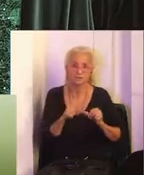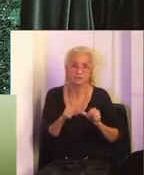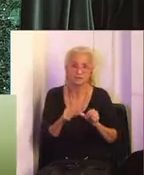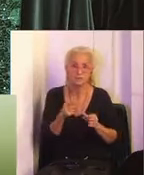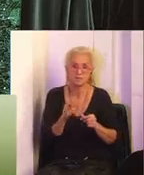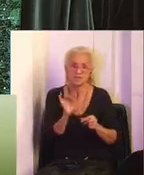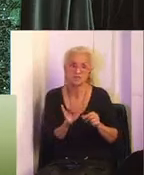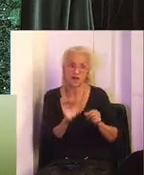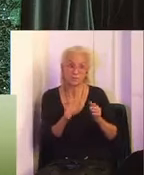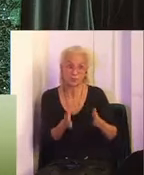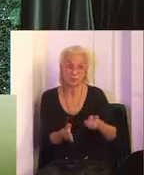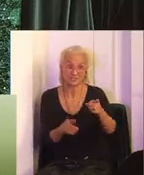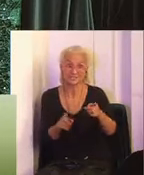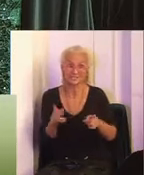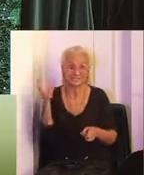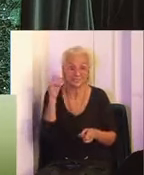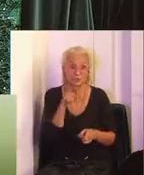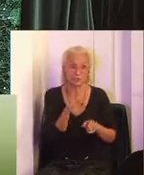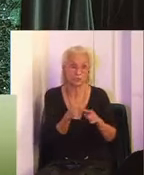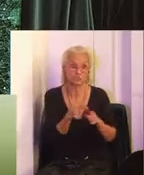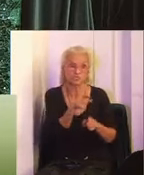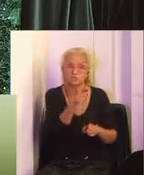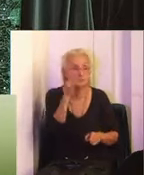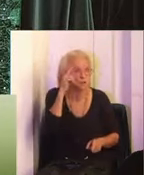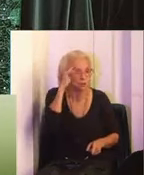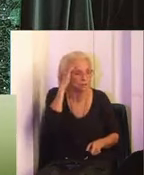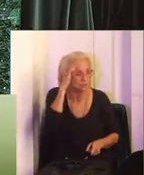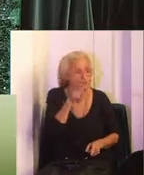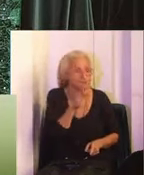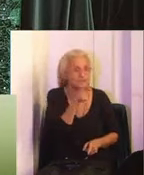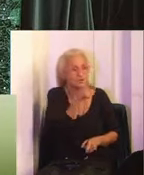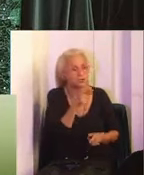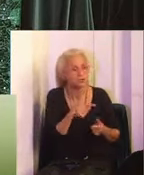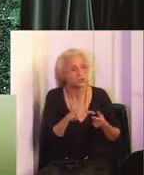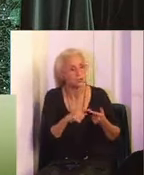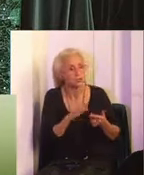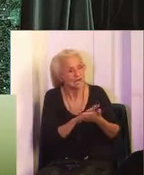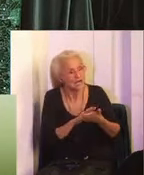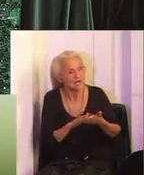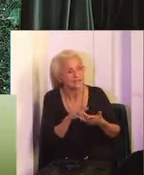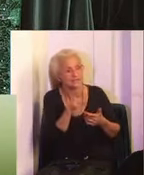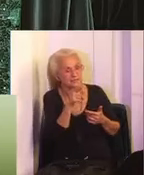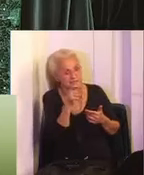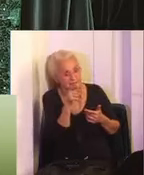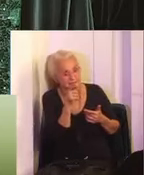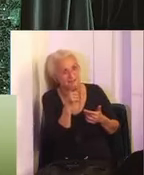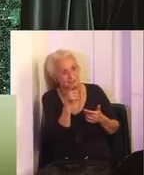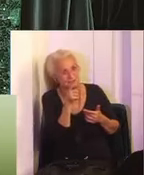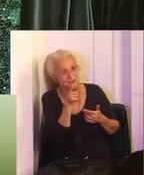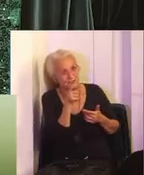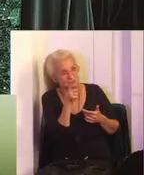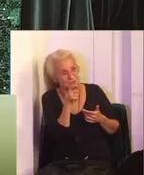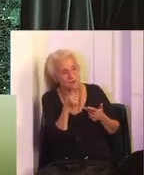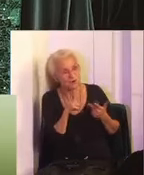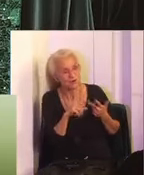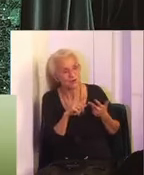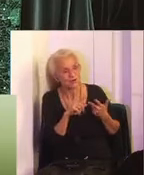to hear those words, that they are smart and that they are kind and that they